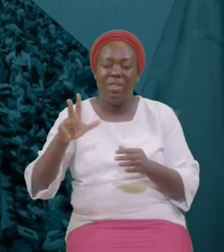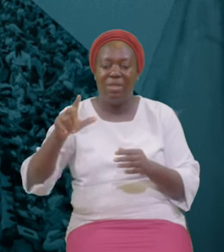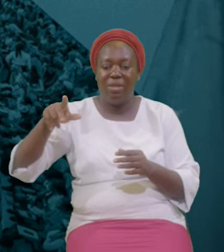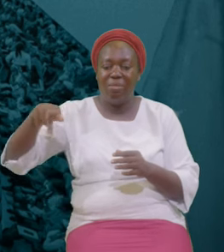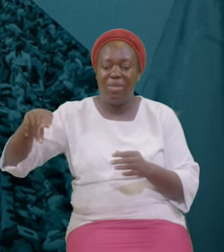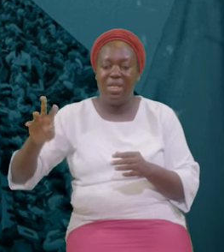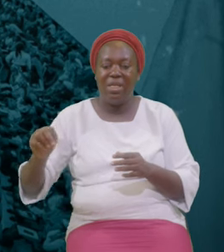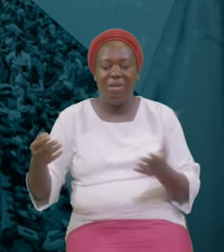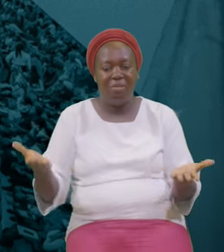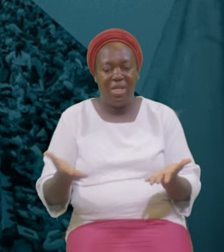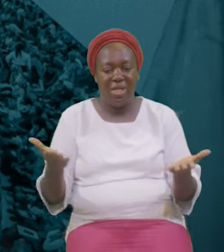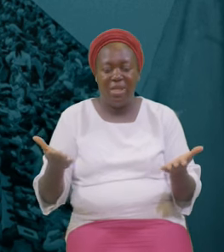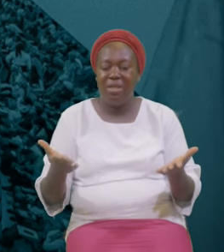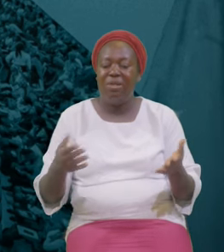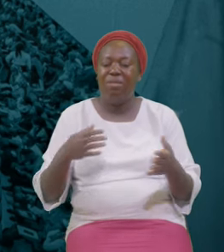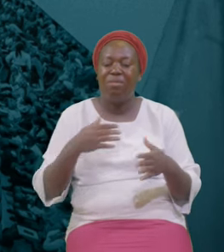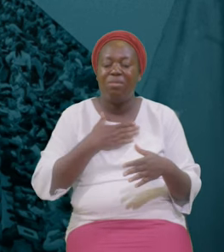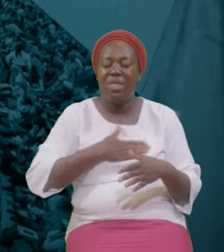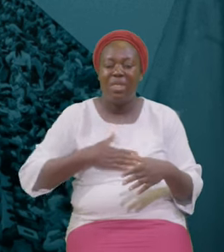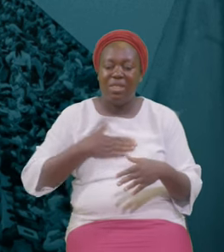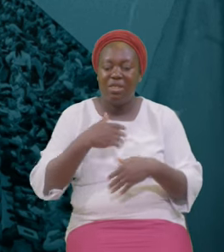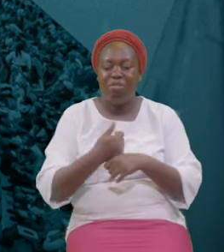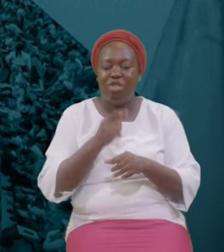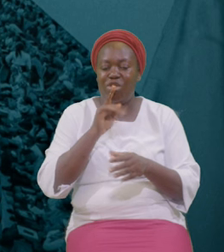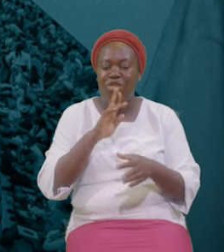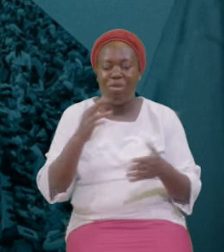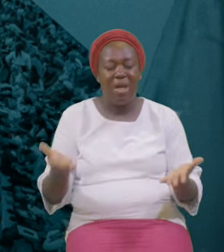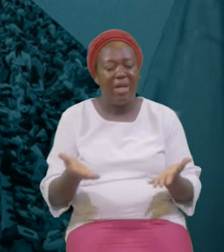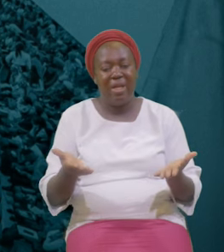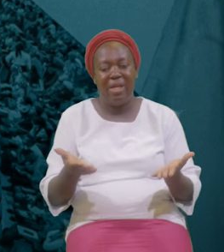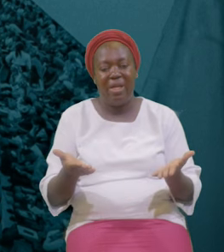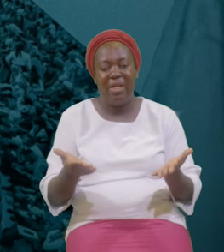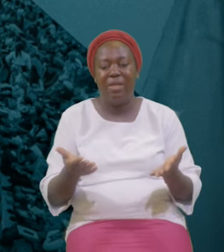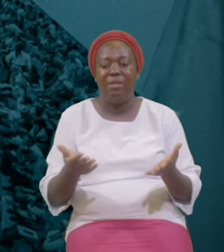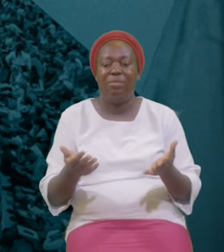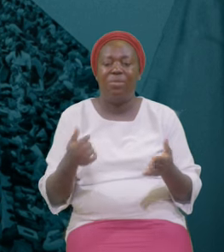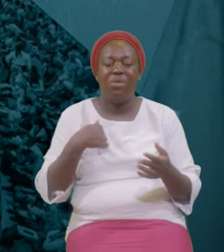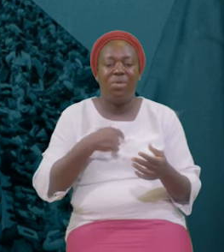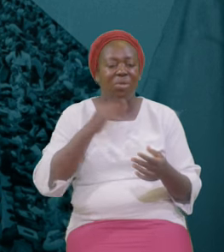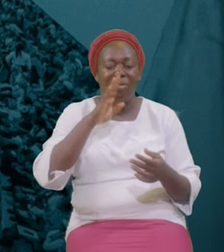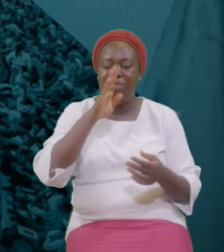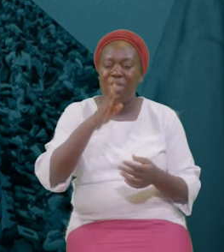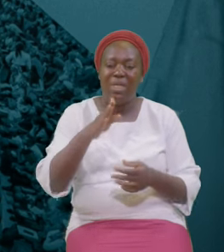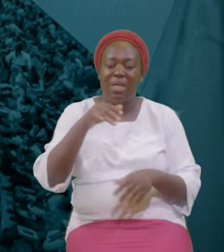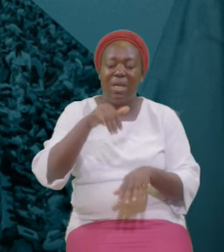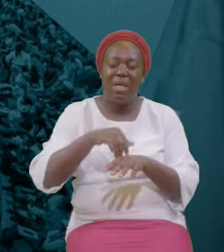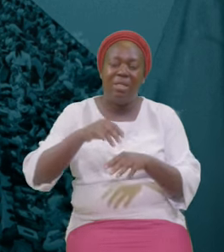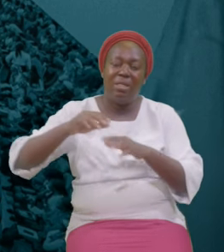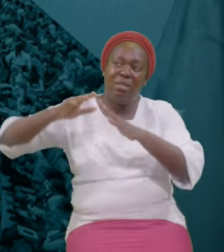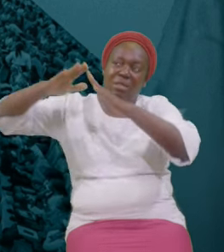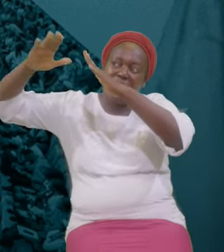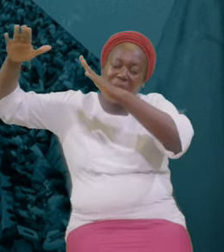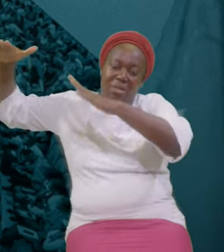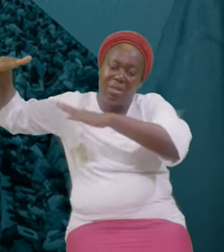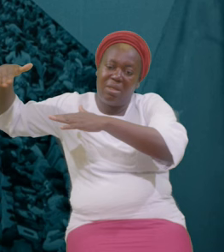make sure you are here. We shall be at the tent near us here